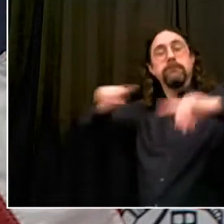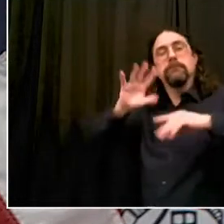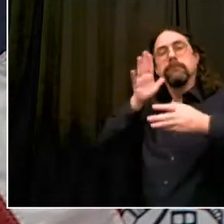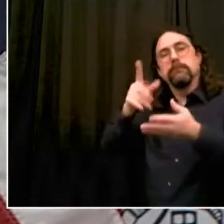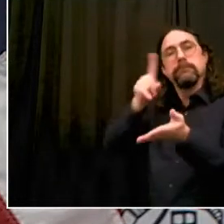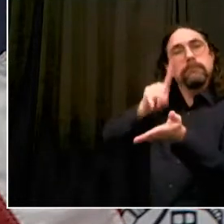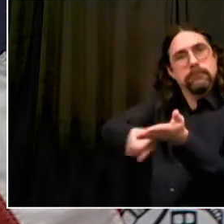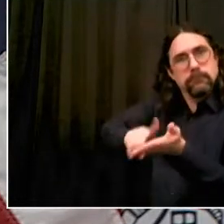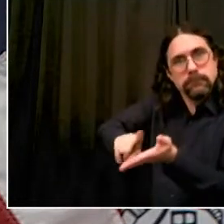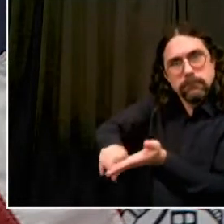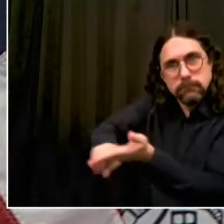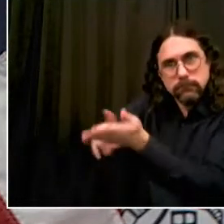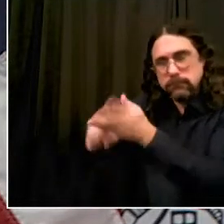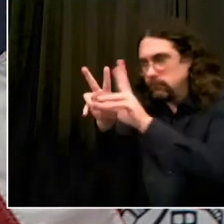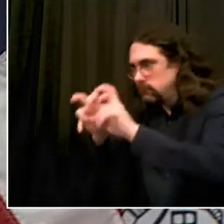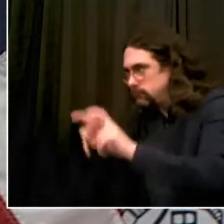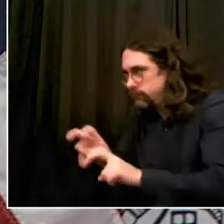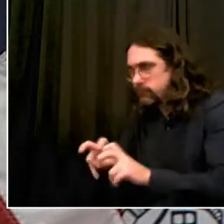Last is Shant from the Daily News.